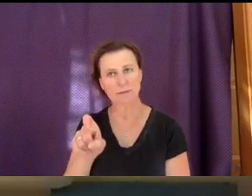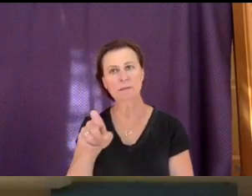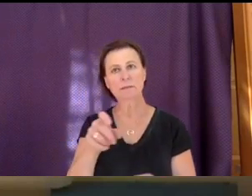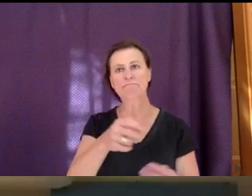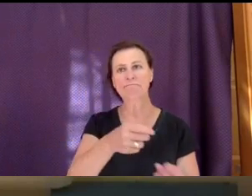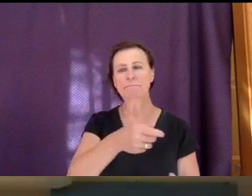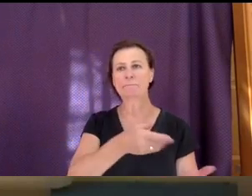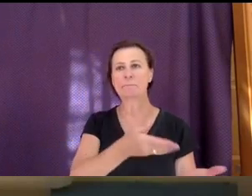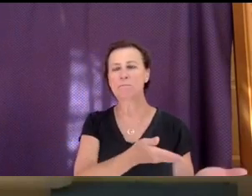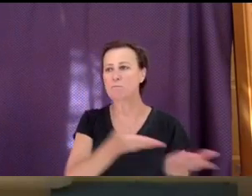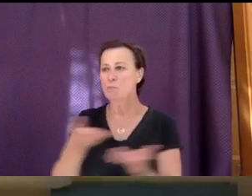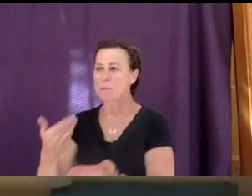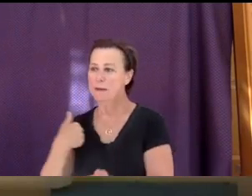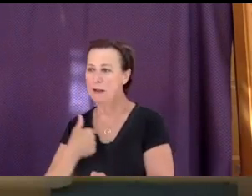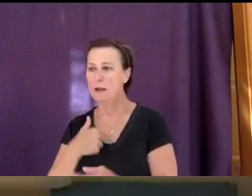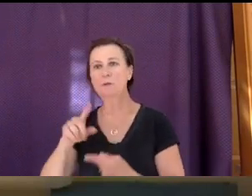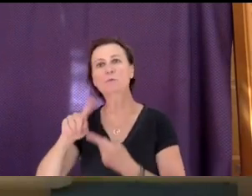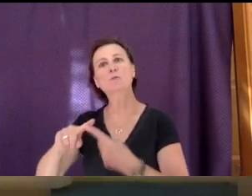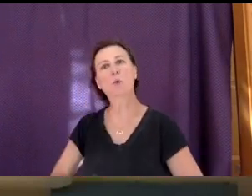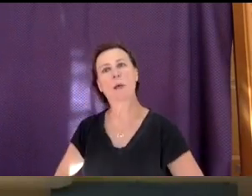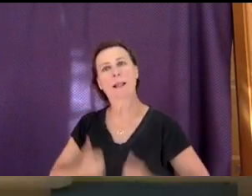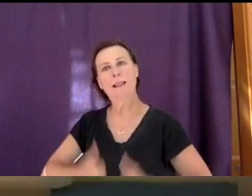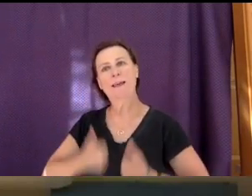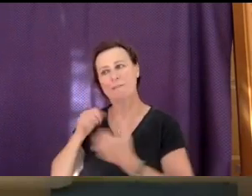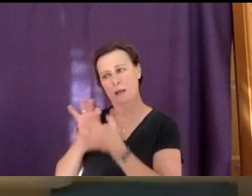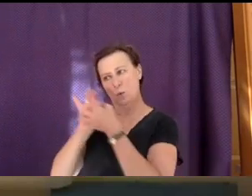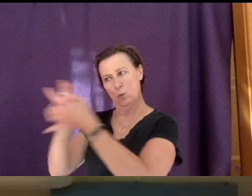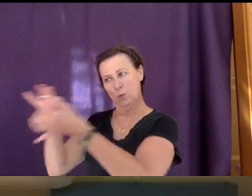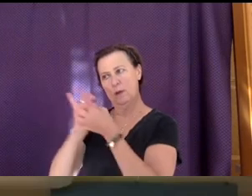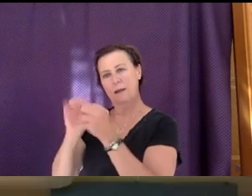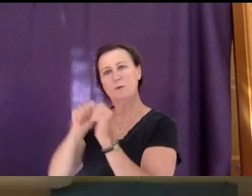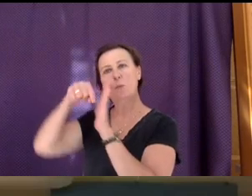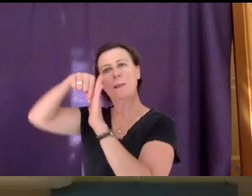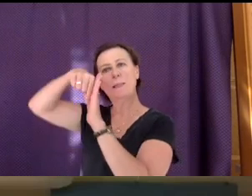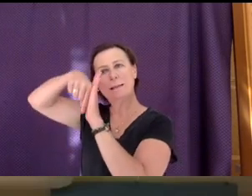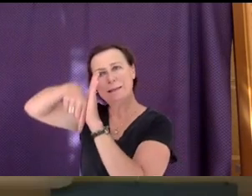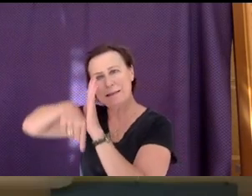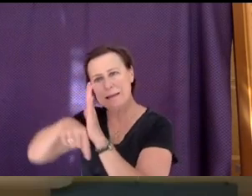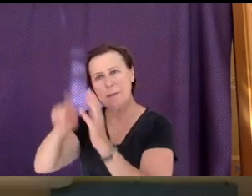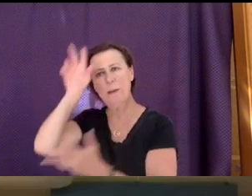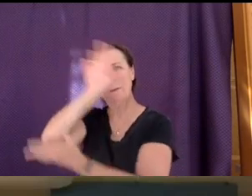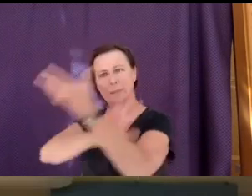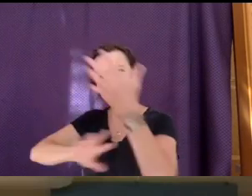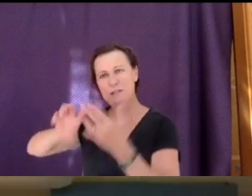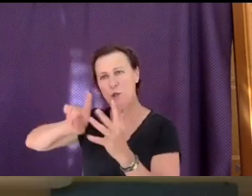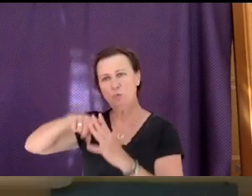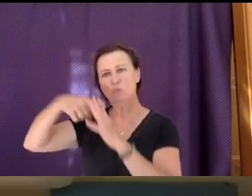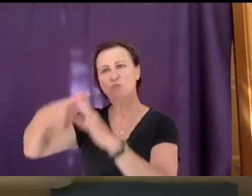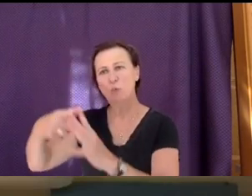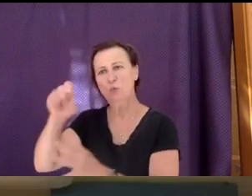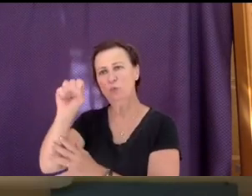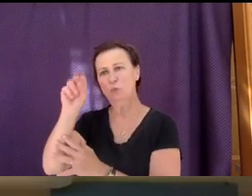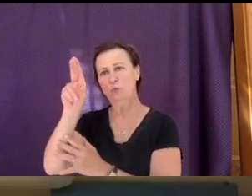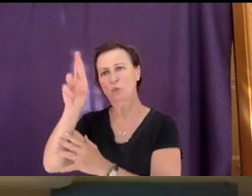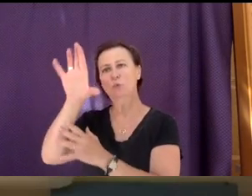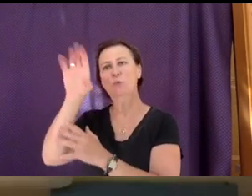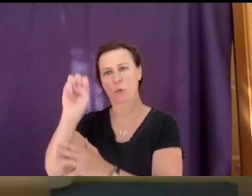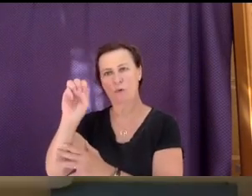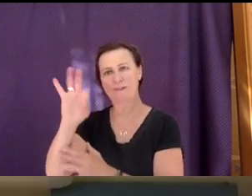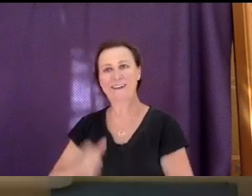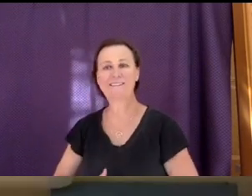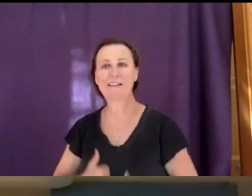living relationship with the deep and mysterious source of life, must help us to begin